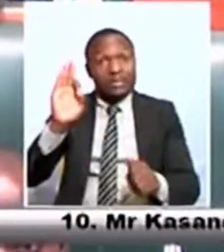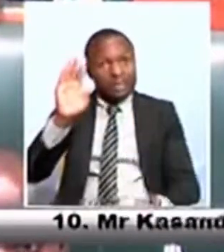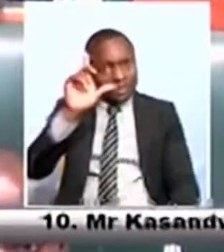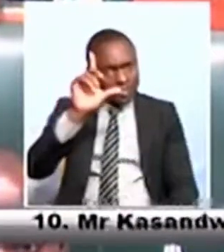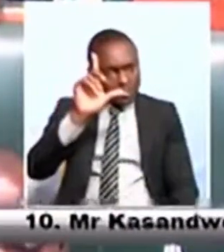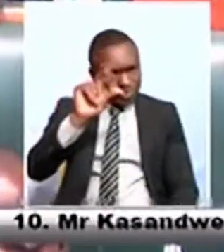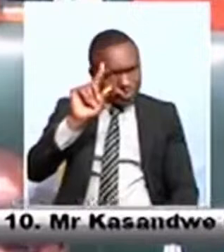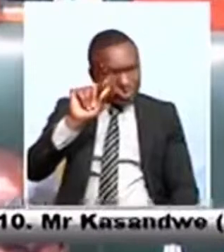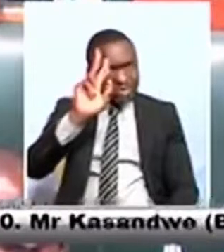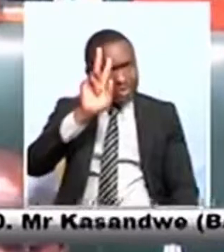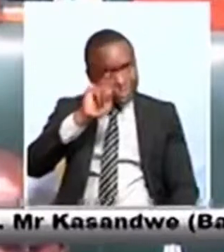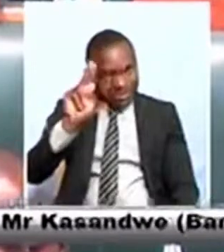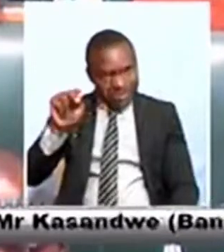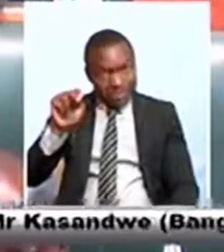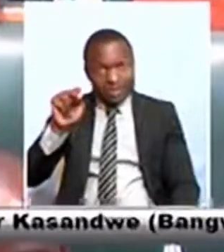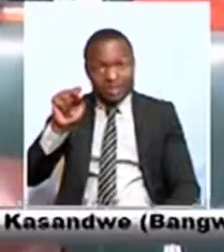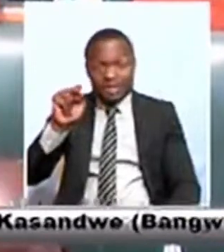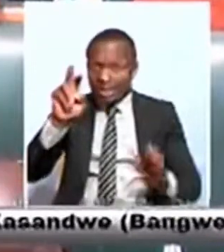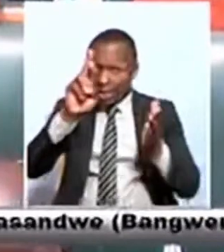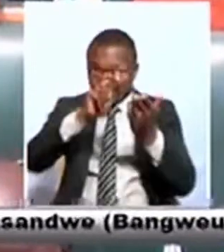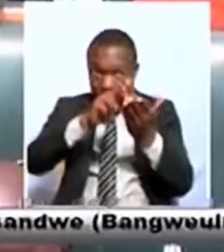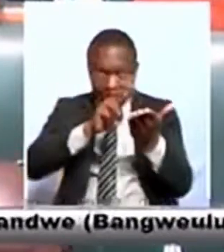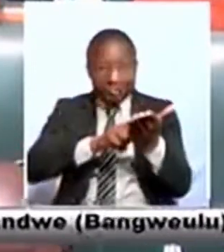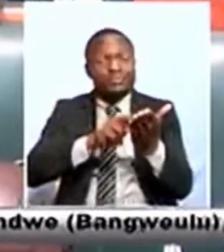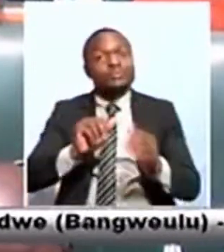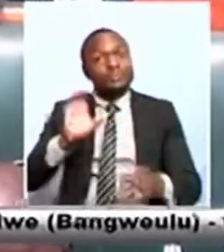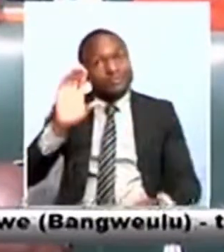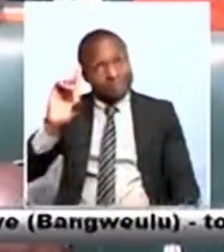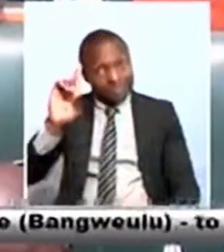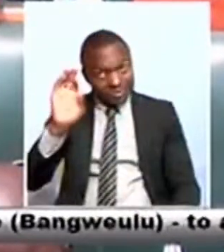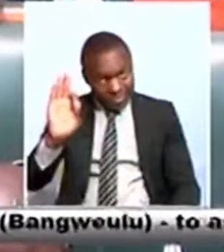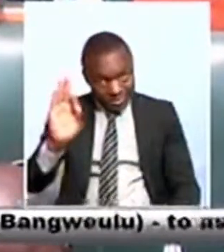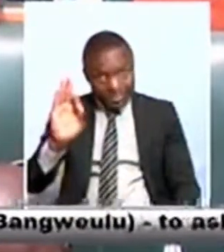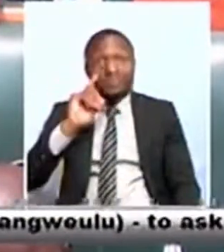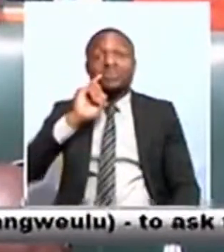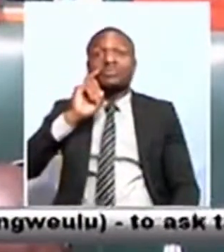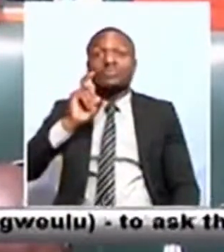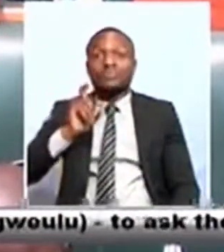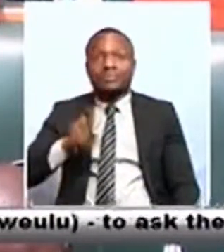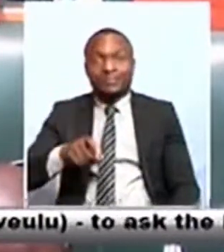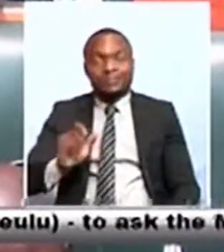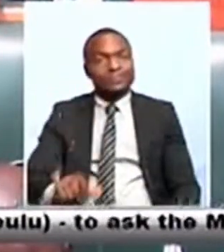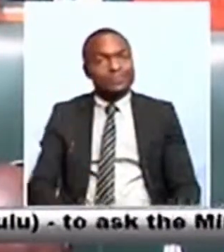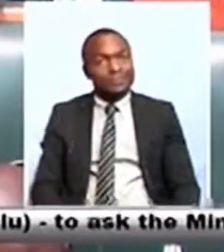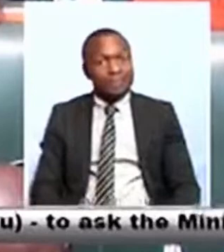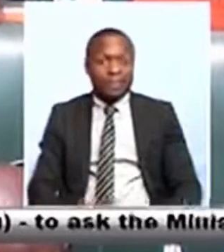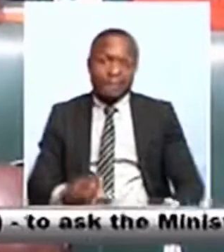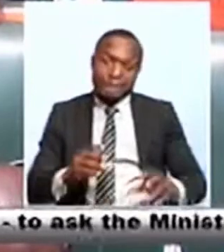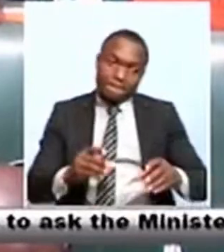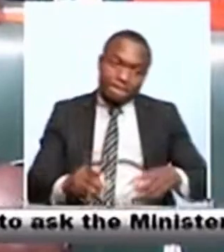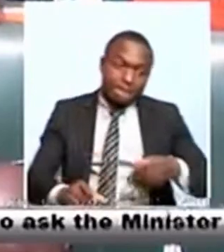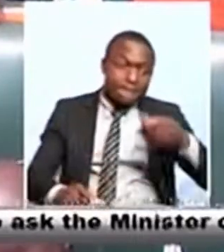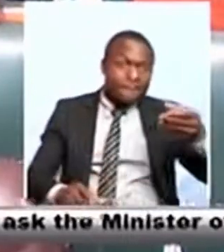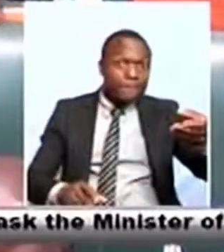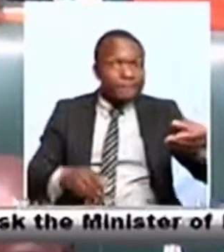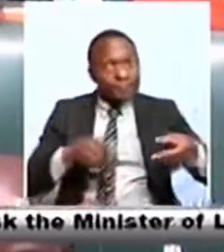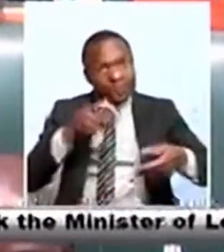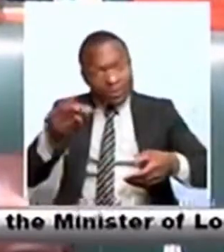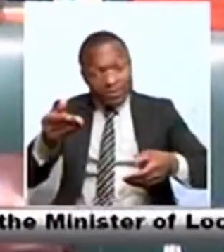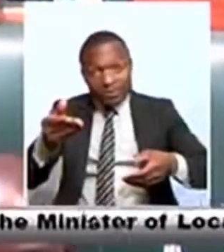2022 guidelines, CDF is supposed to be given to constituencies